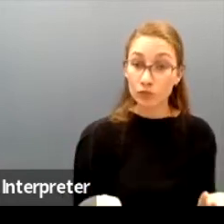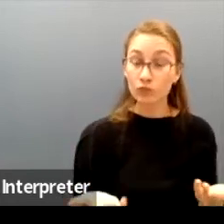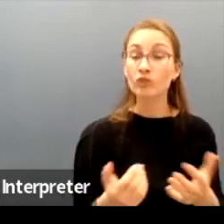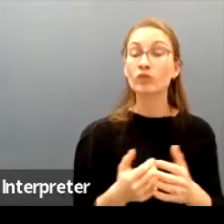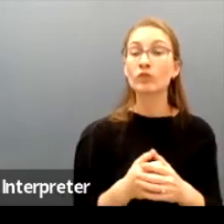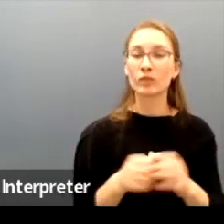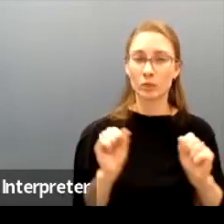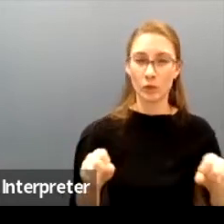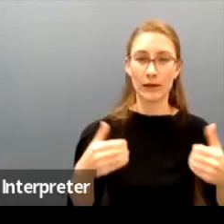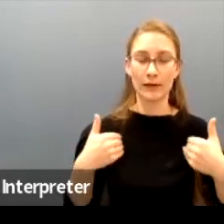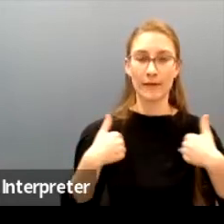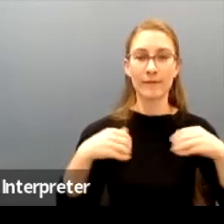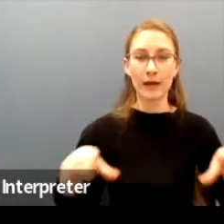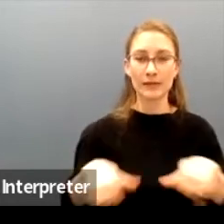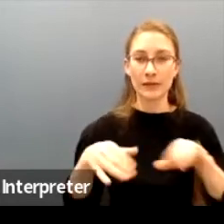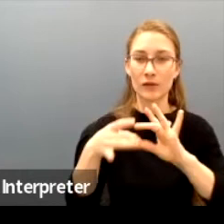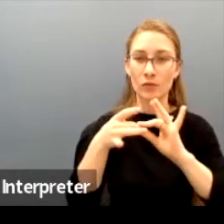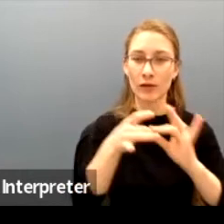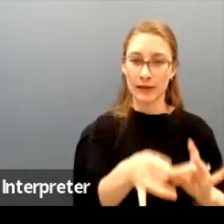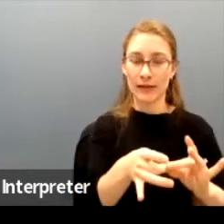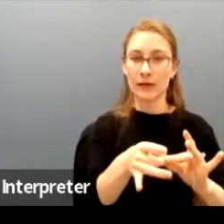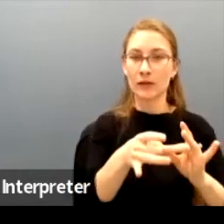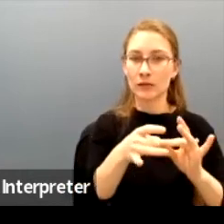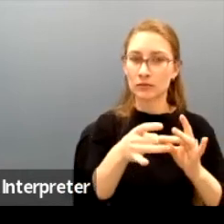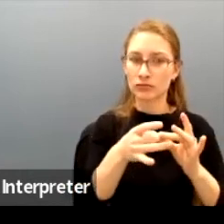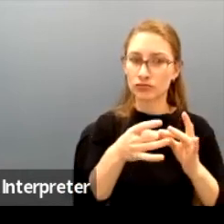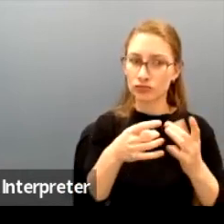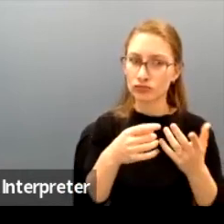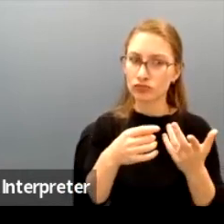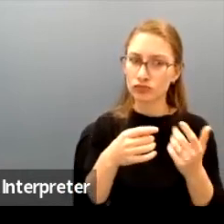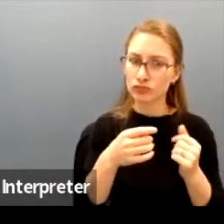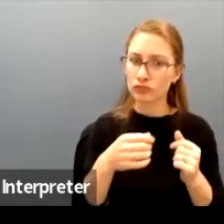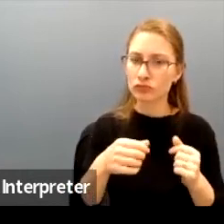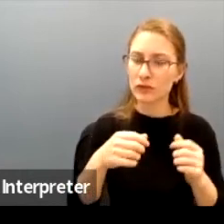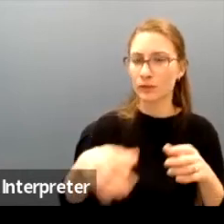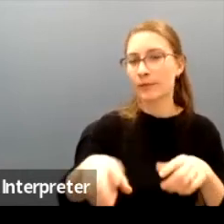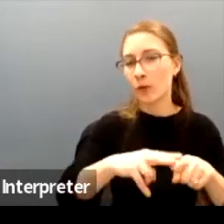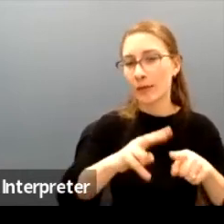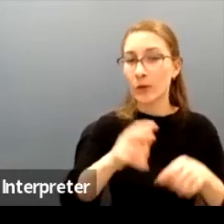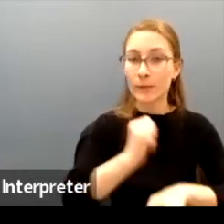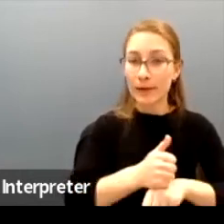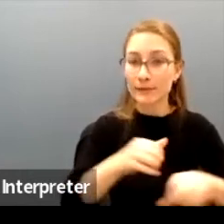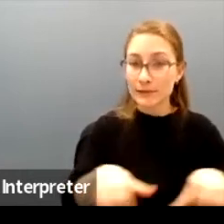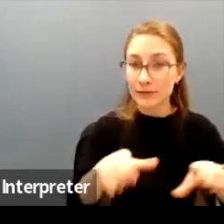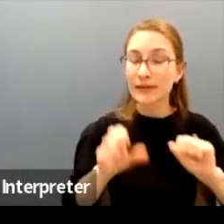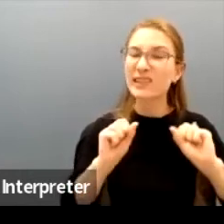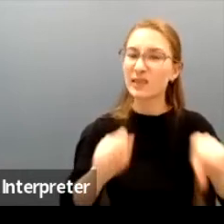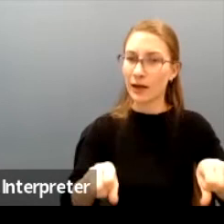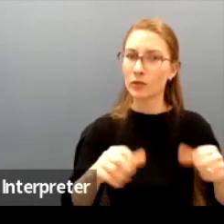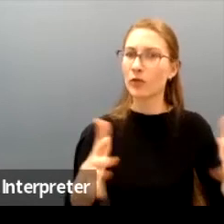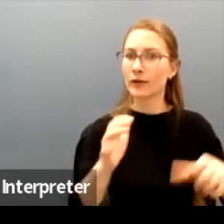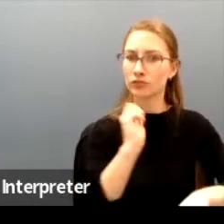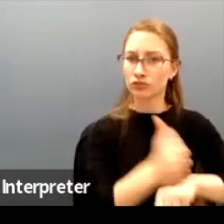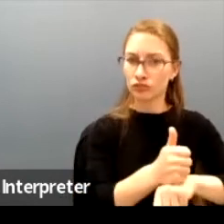activity-based vocabulary available so they know where to find it. It's not as overwhelming, but throughout their day, you should let them have access to what